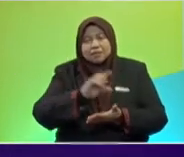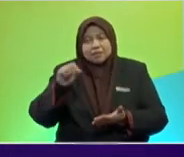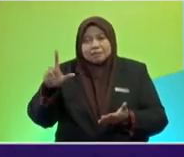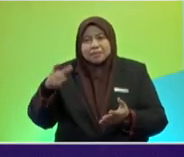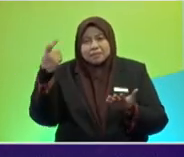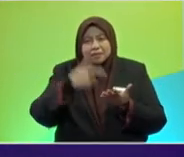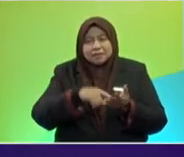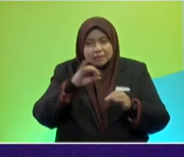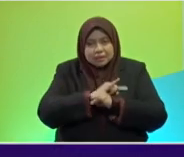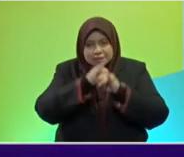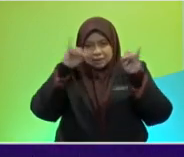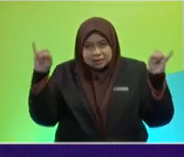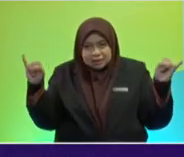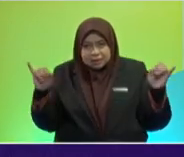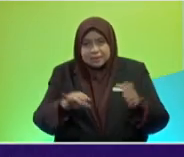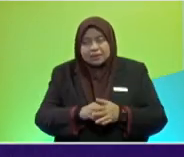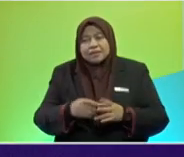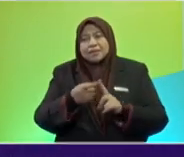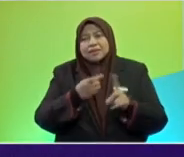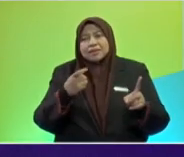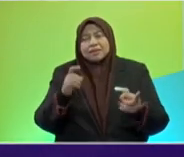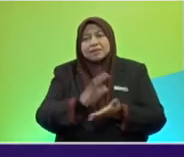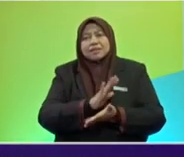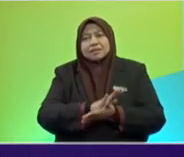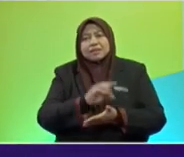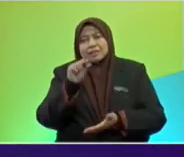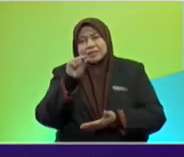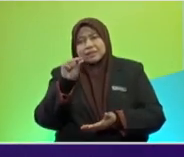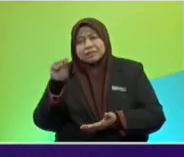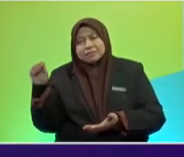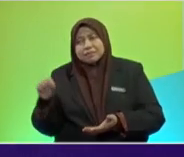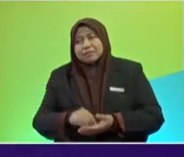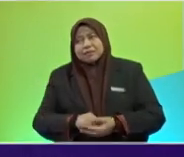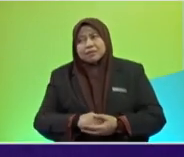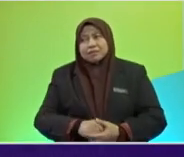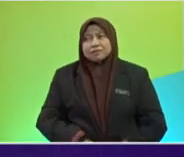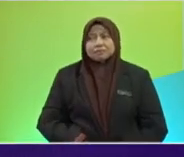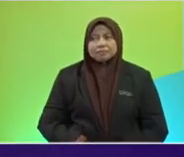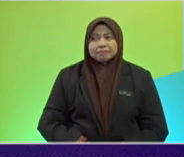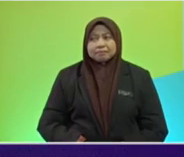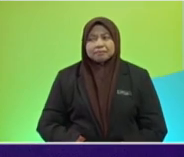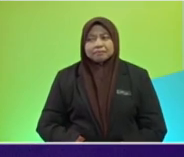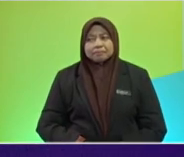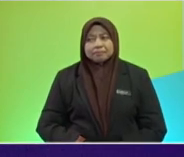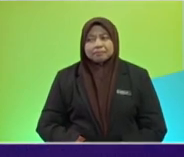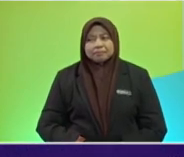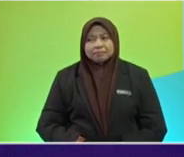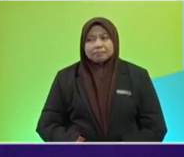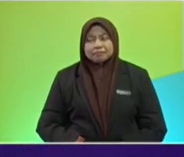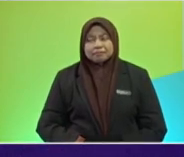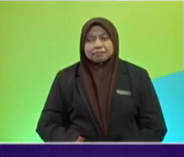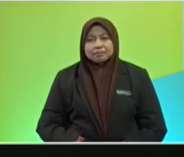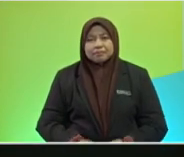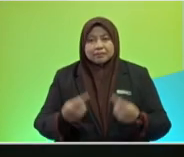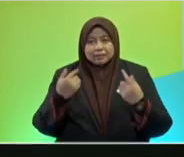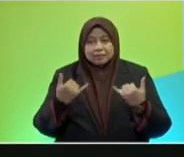is clearer compared to the one made with tracing paper. Mm-hmm. Okay. Now let's